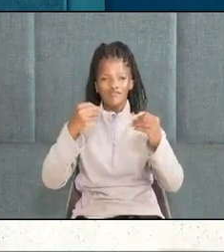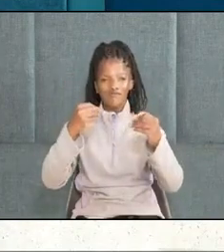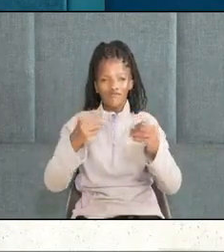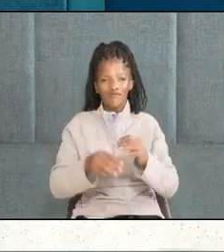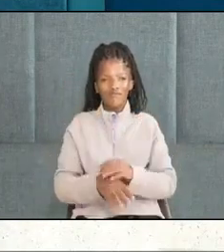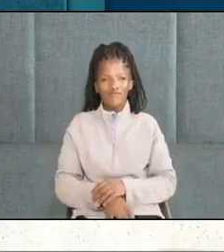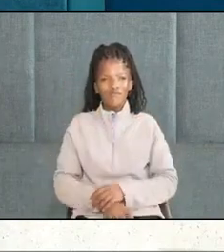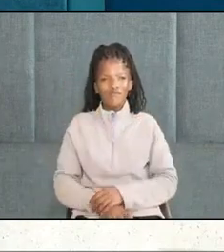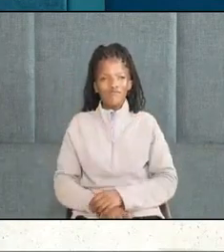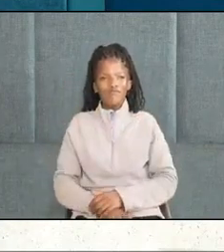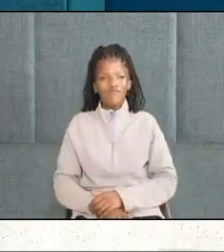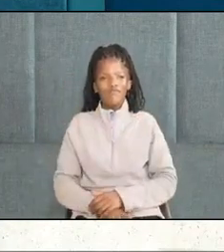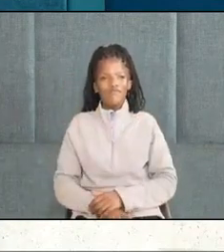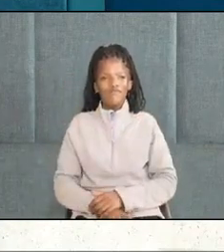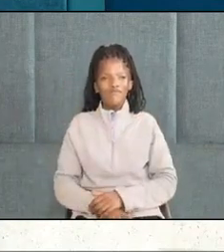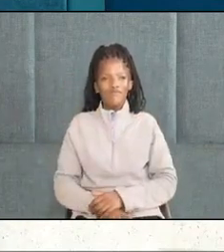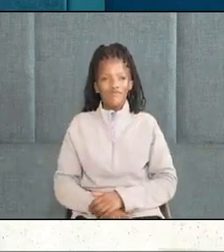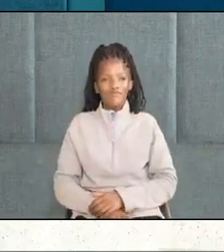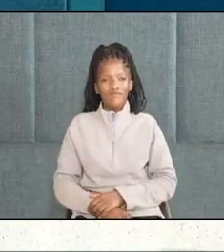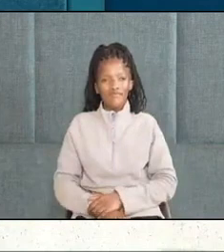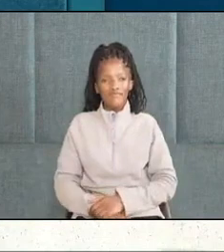believed.